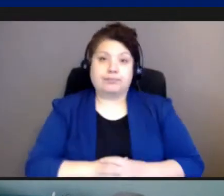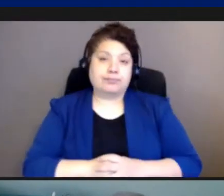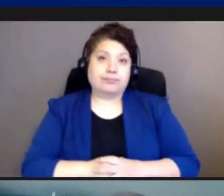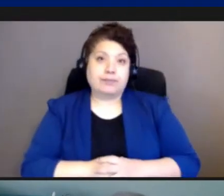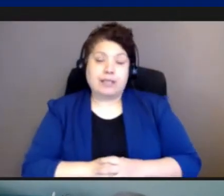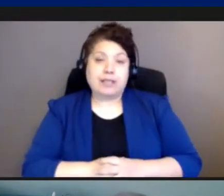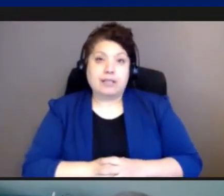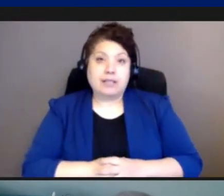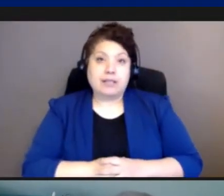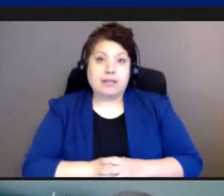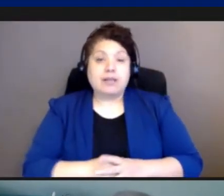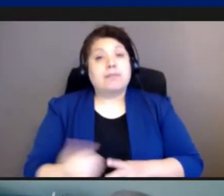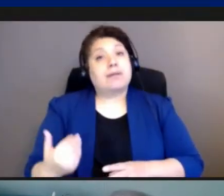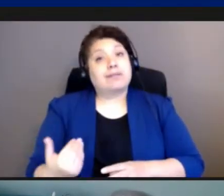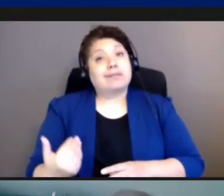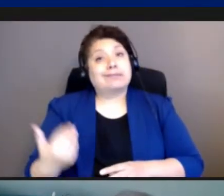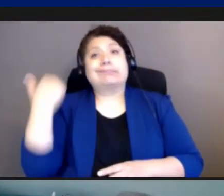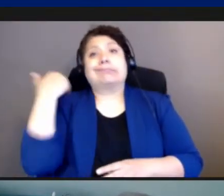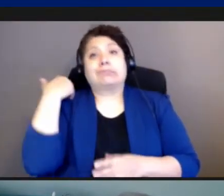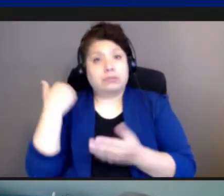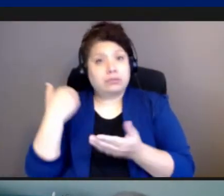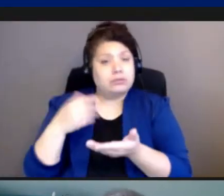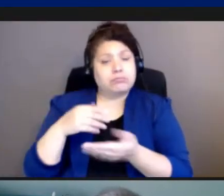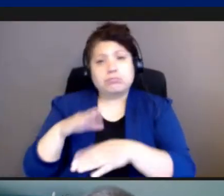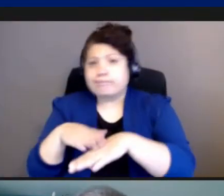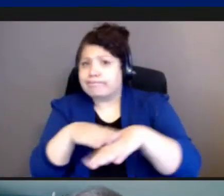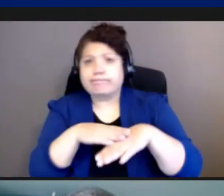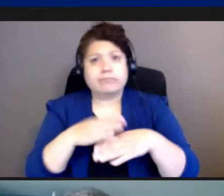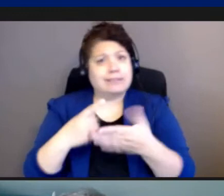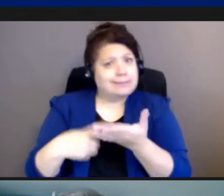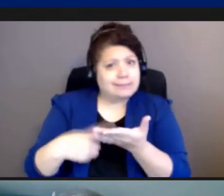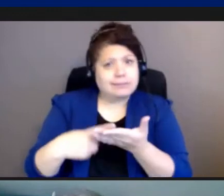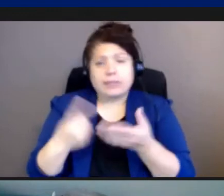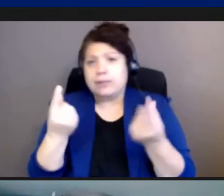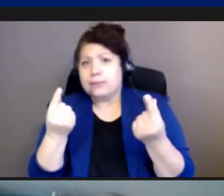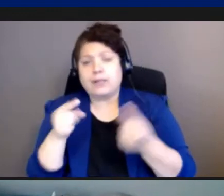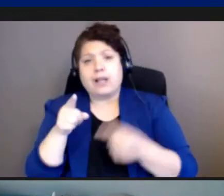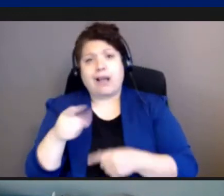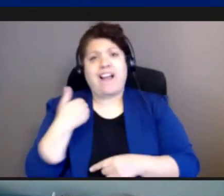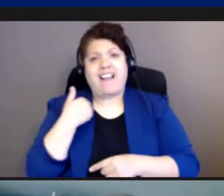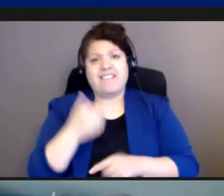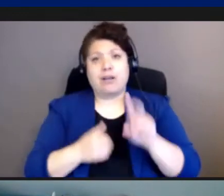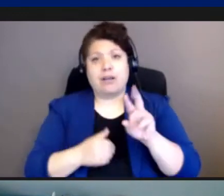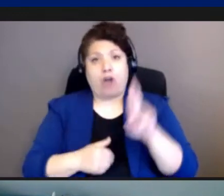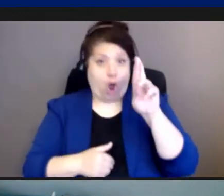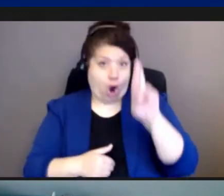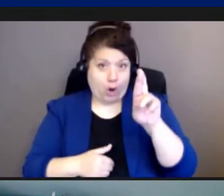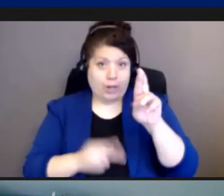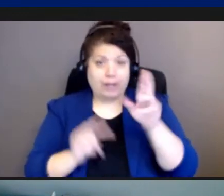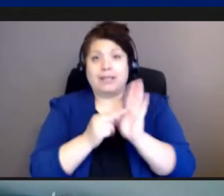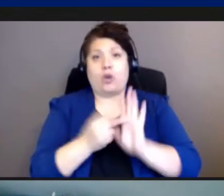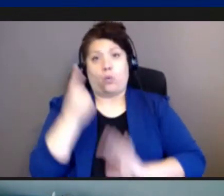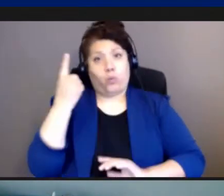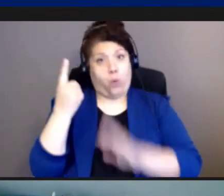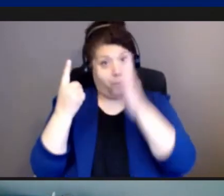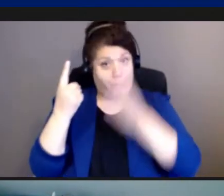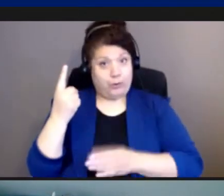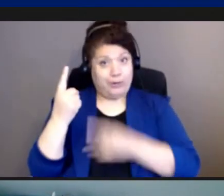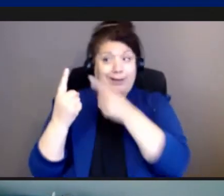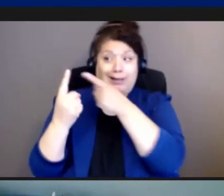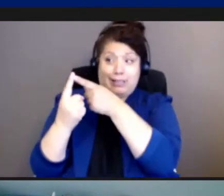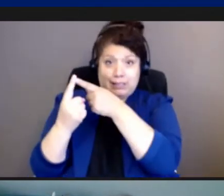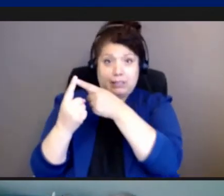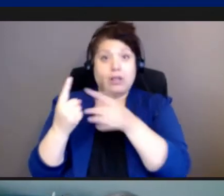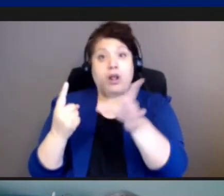We've talked about in the past the measure of an R in terms of giving some sense of how much